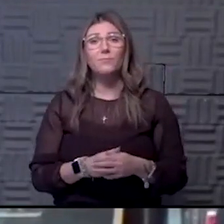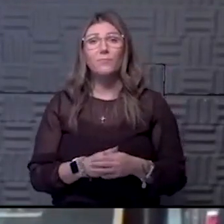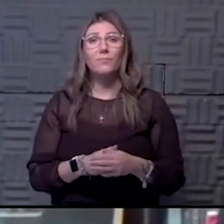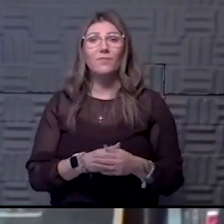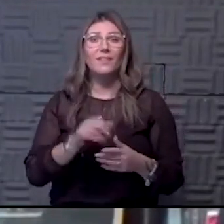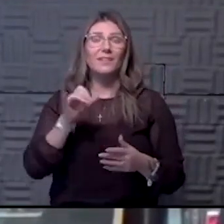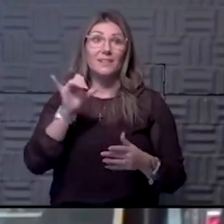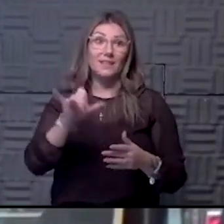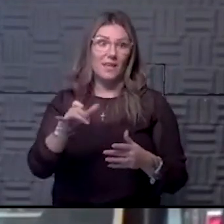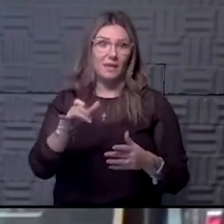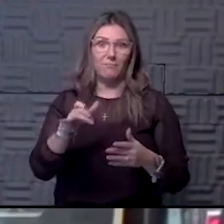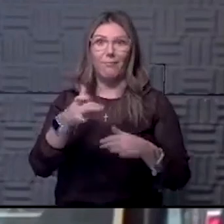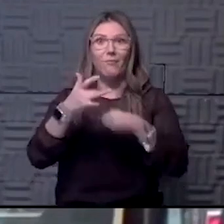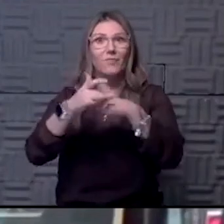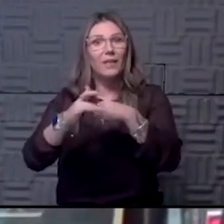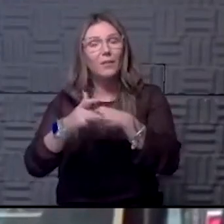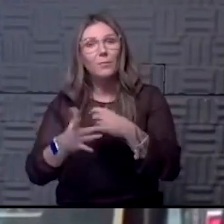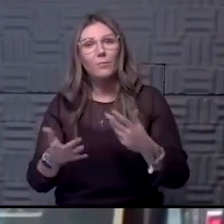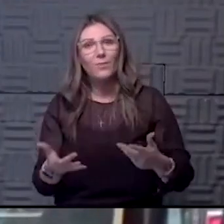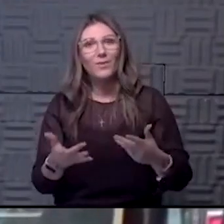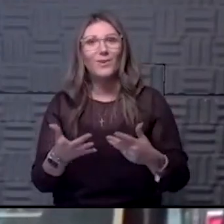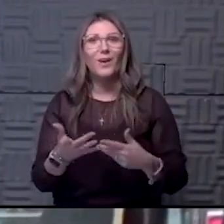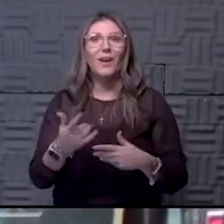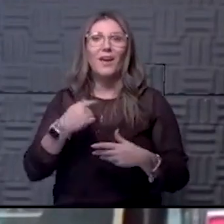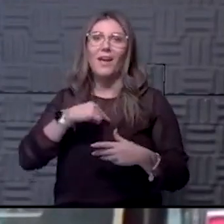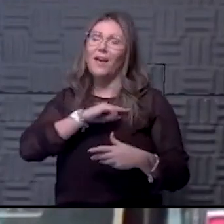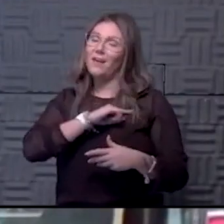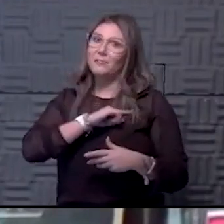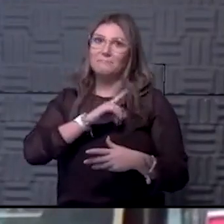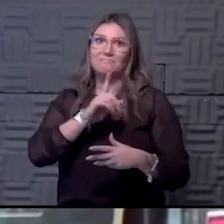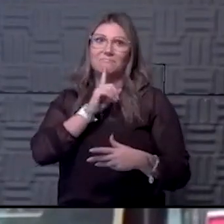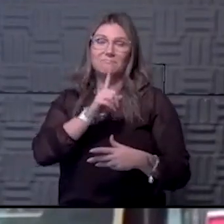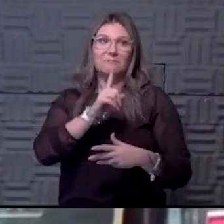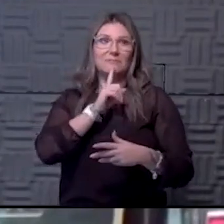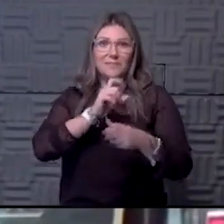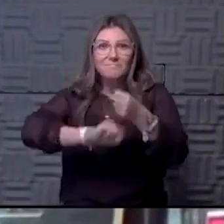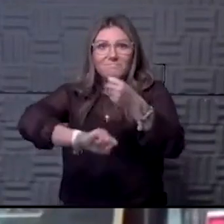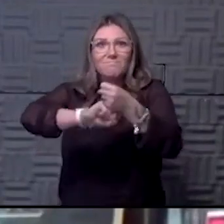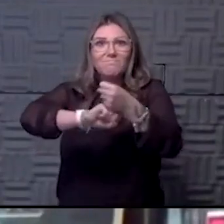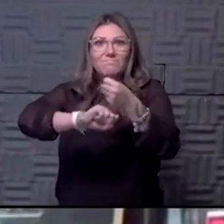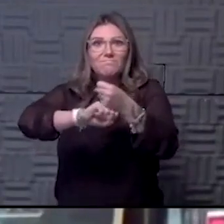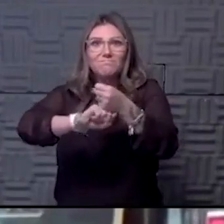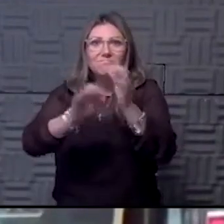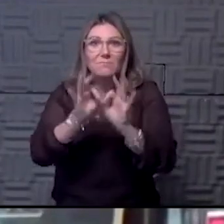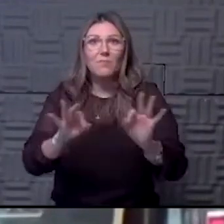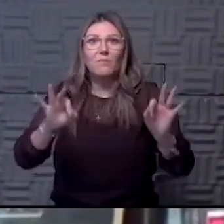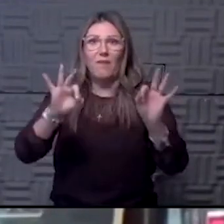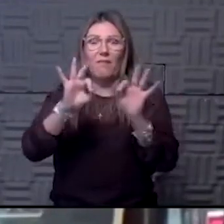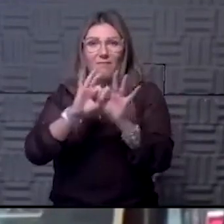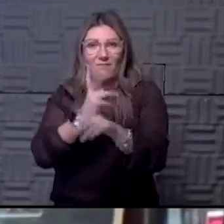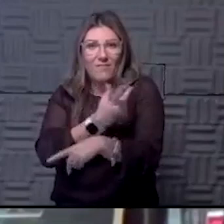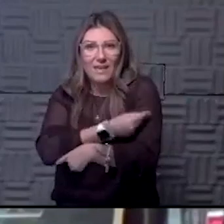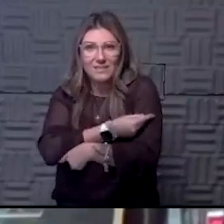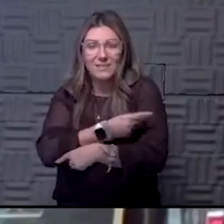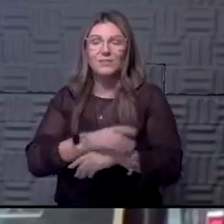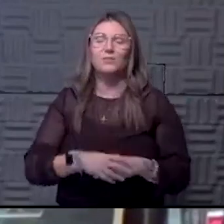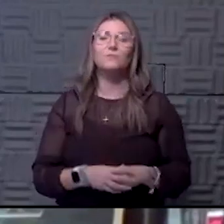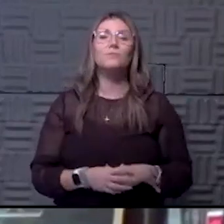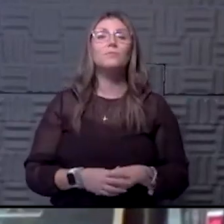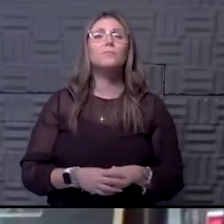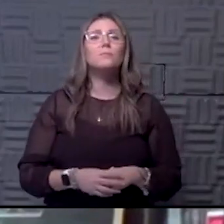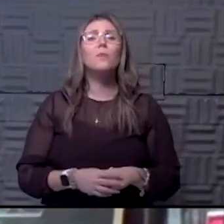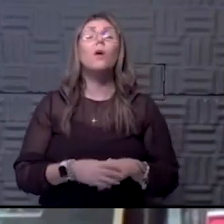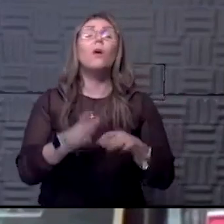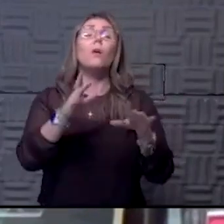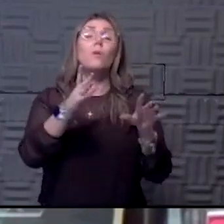that's out there. And so I've certainly been promoting the value of being vaccinated. And I would say that there's